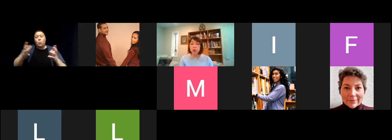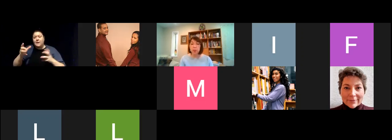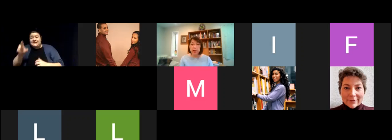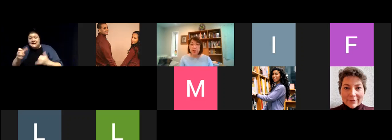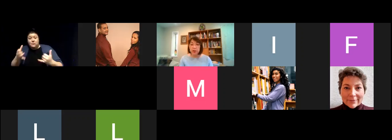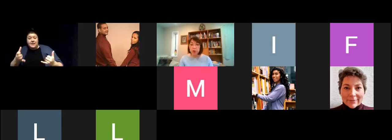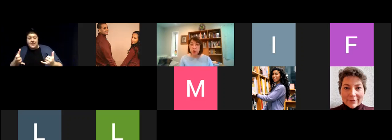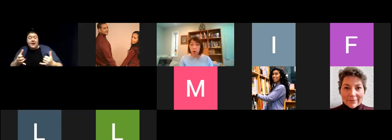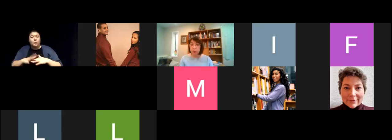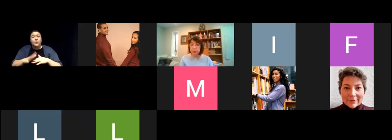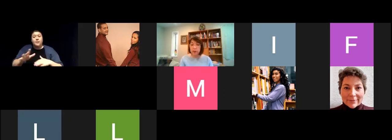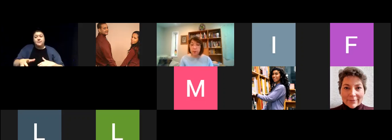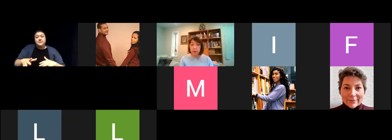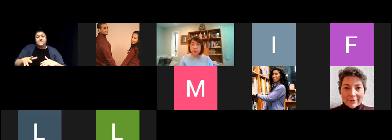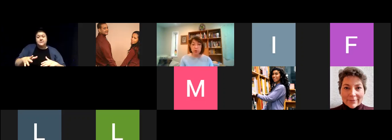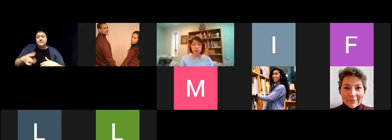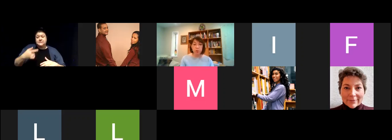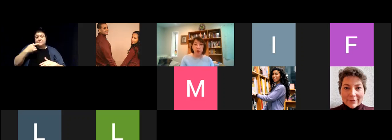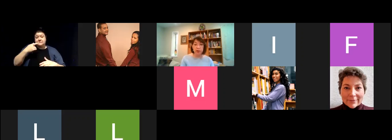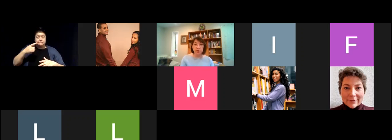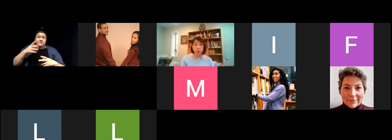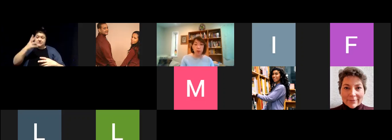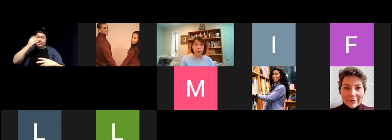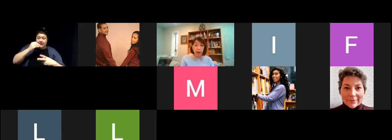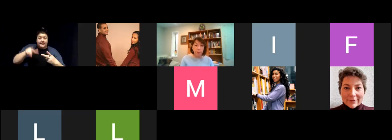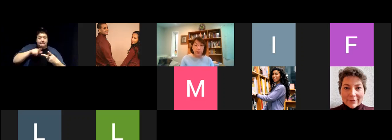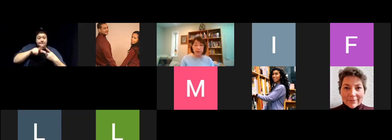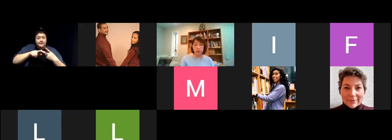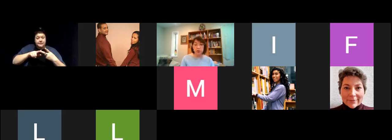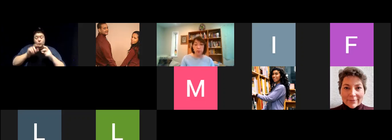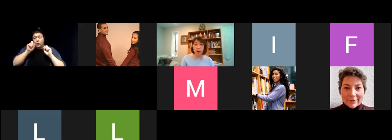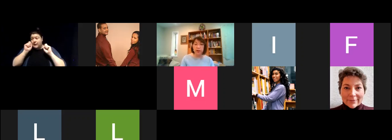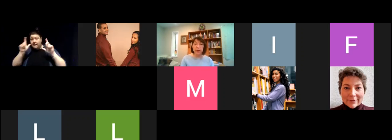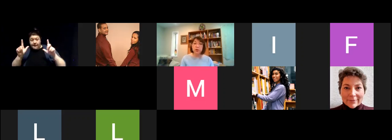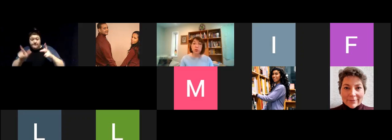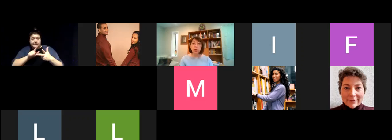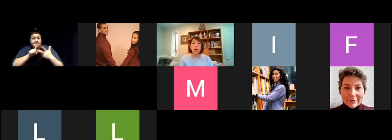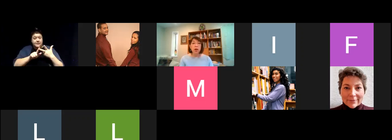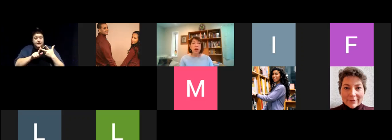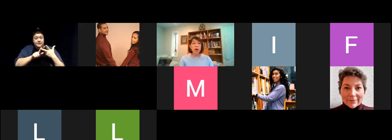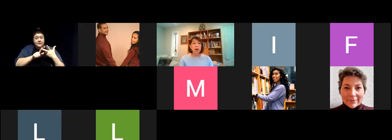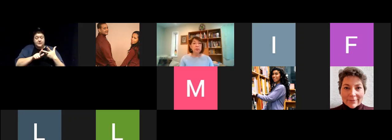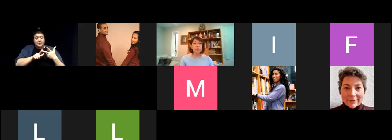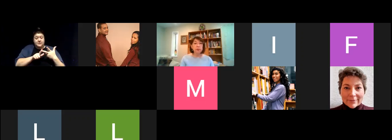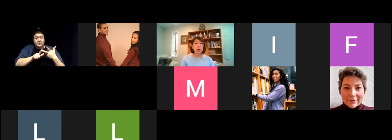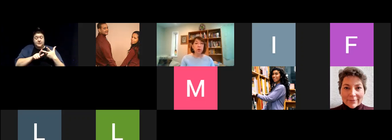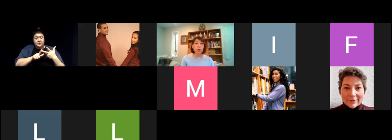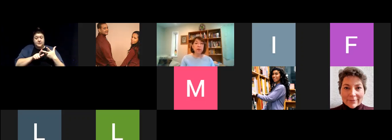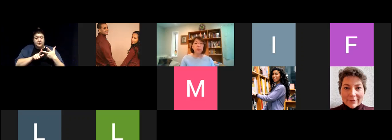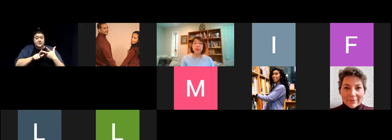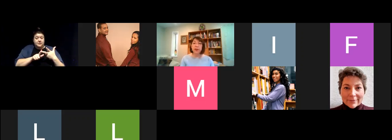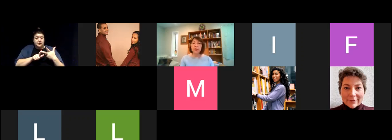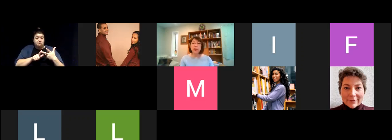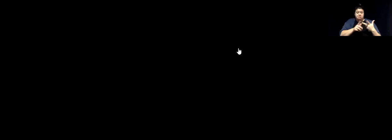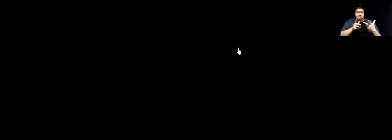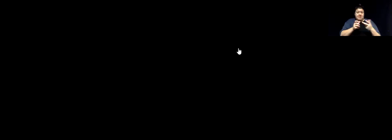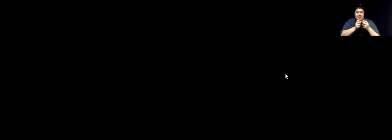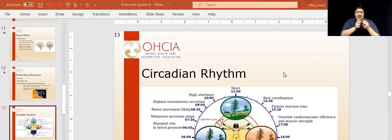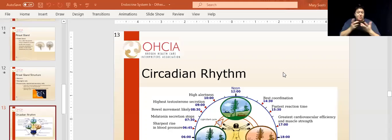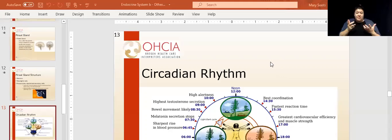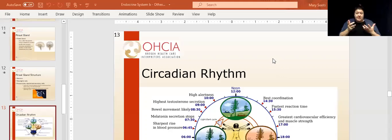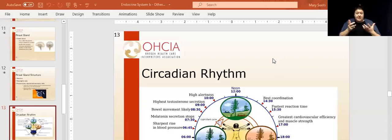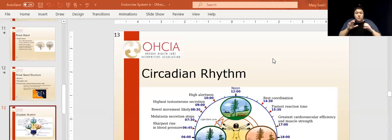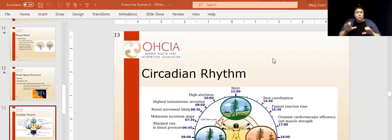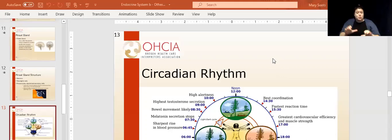it tells your body to go to sleep. It tells your body to wake up. It tells your body to, you know, everything that you